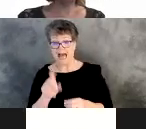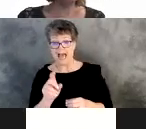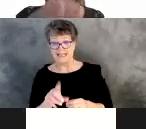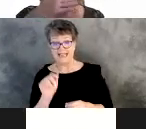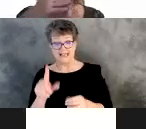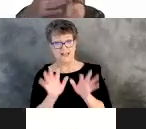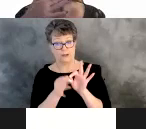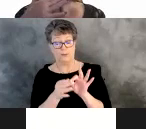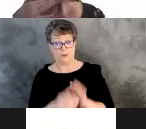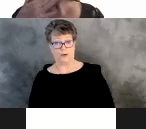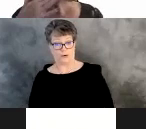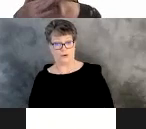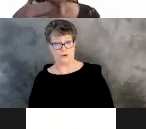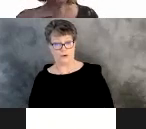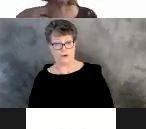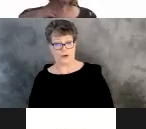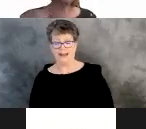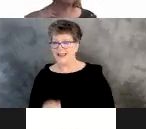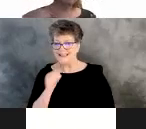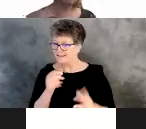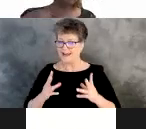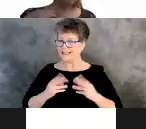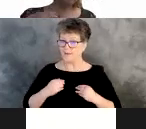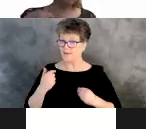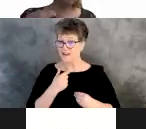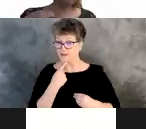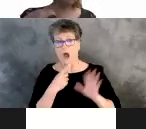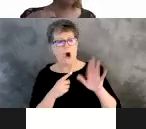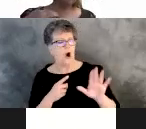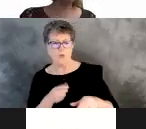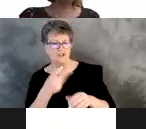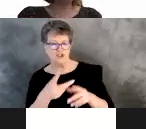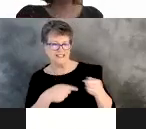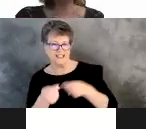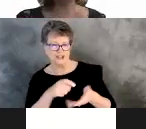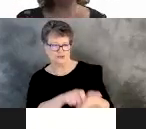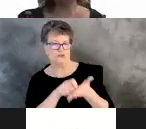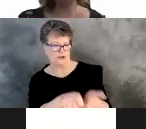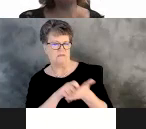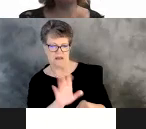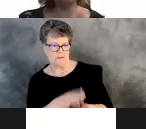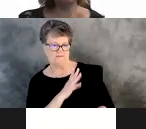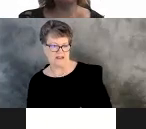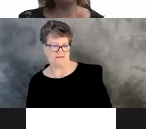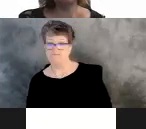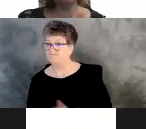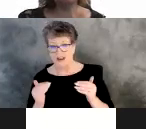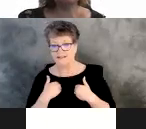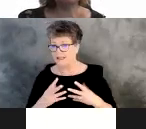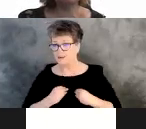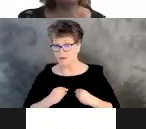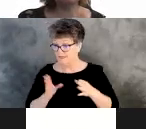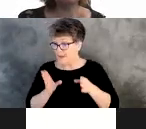ASL interpreter, it's not acceptable for us to say, oh, we'll just exchange written notes. That person may